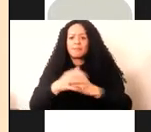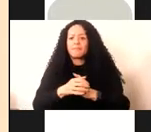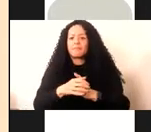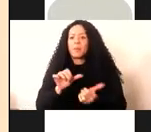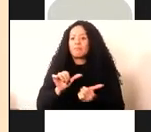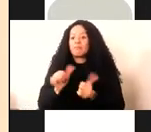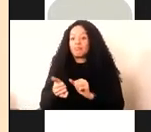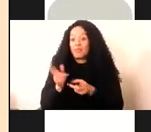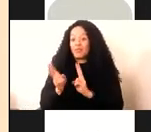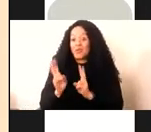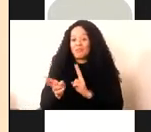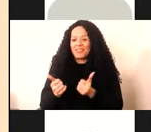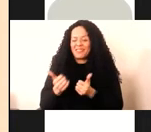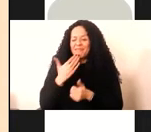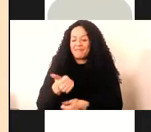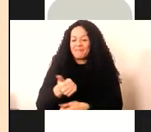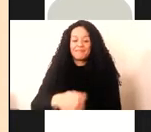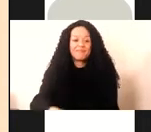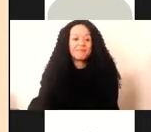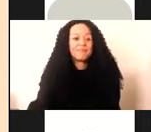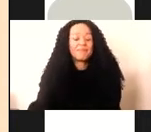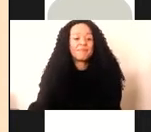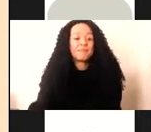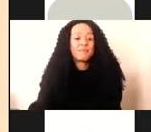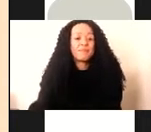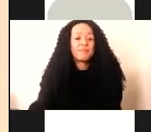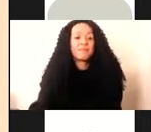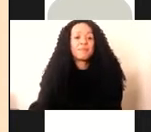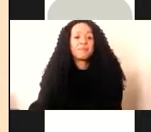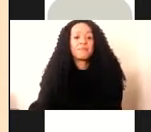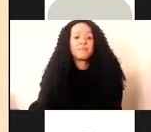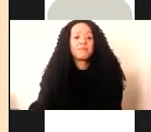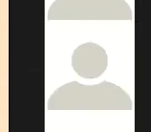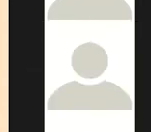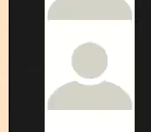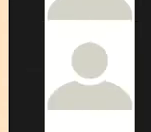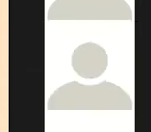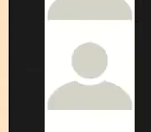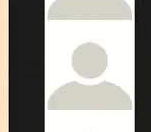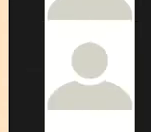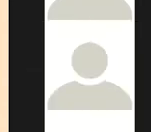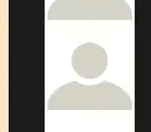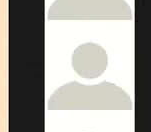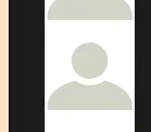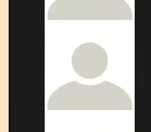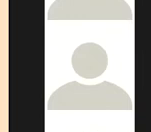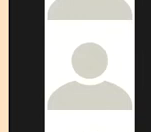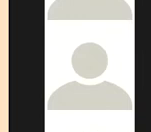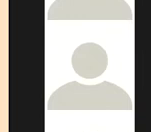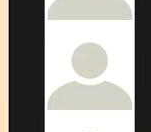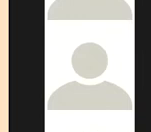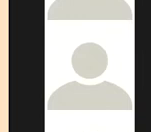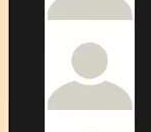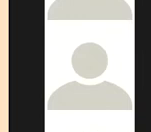So we developed four case studies and each case study has been investigated through interviews with